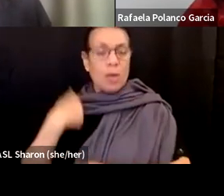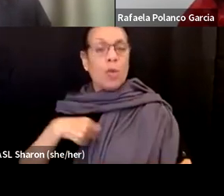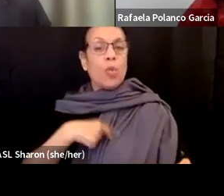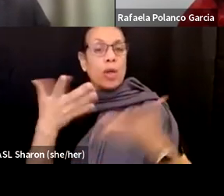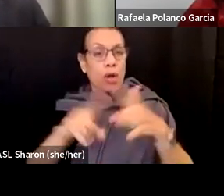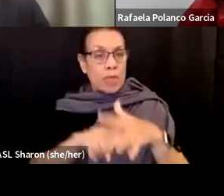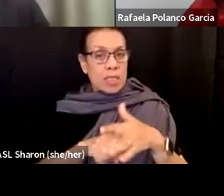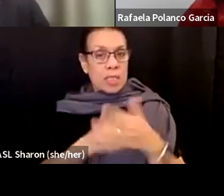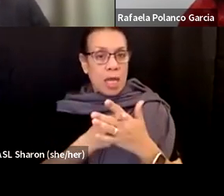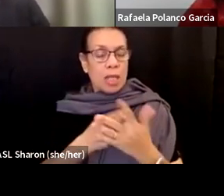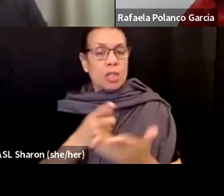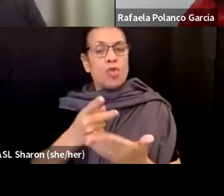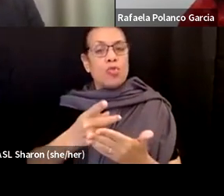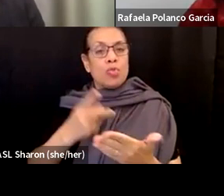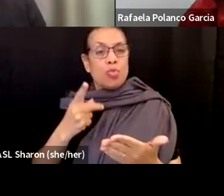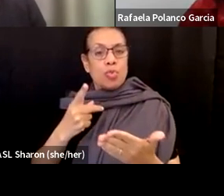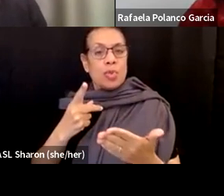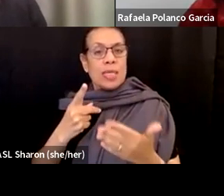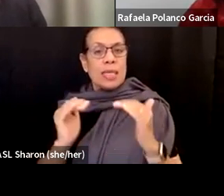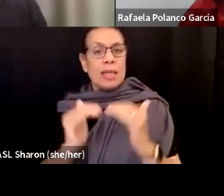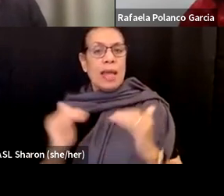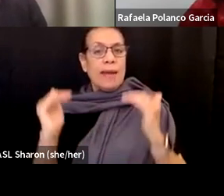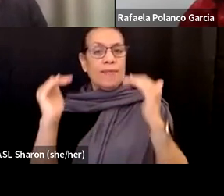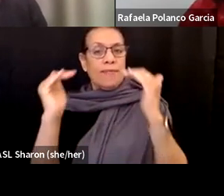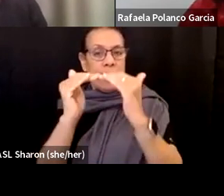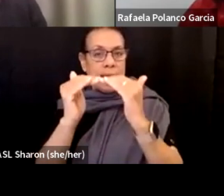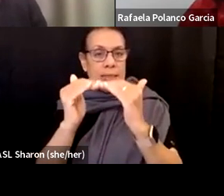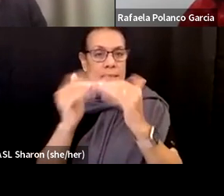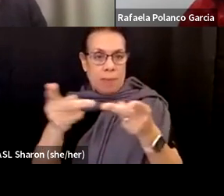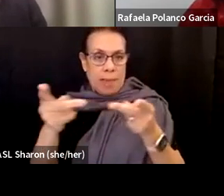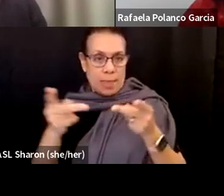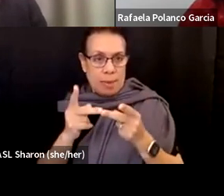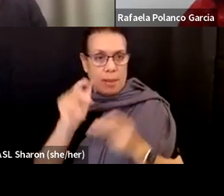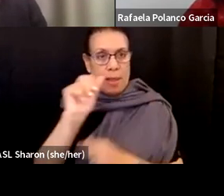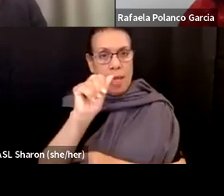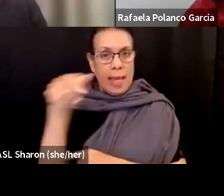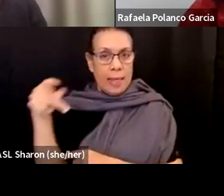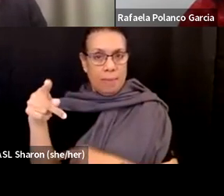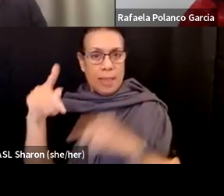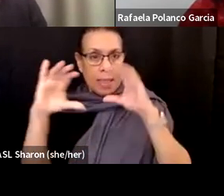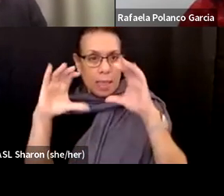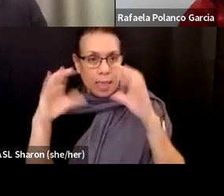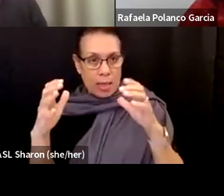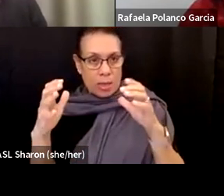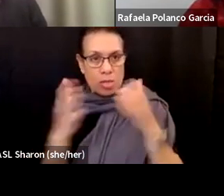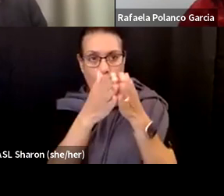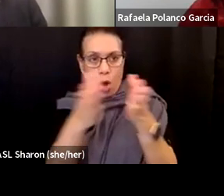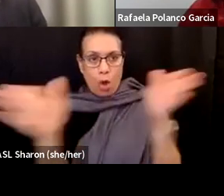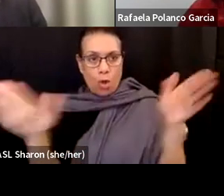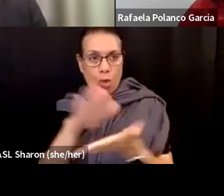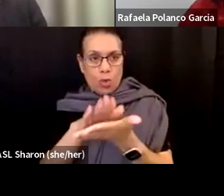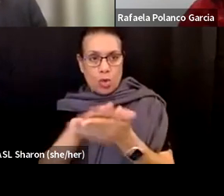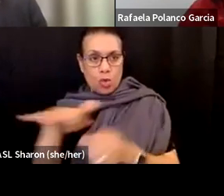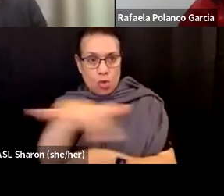pre-advanced placement training for many teachers and increasing advanced placement opportunities across the district